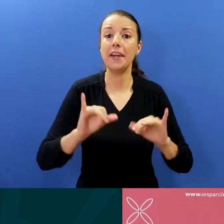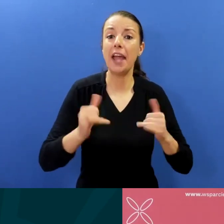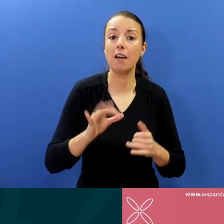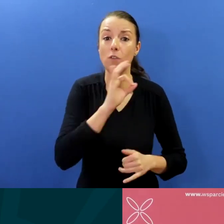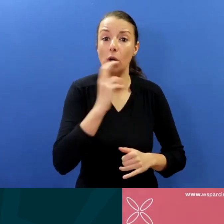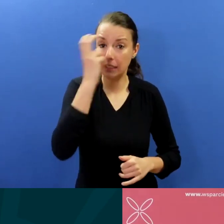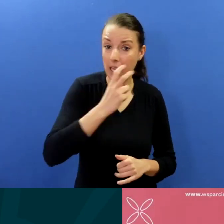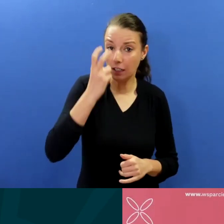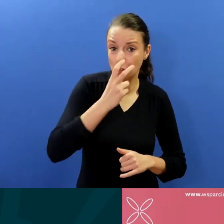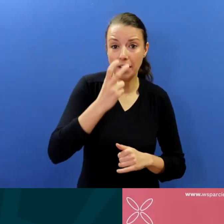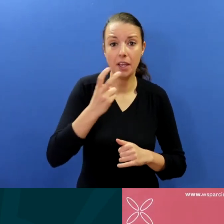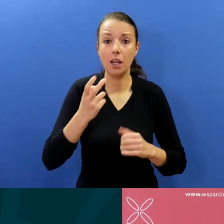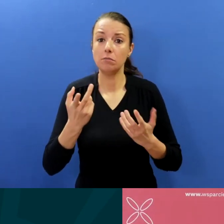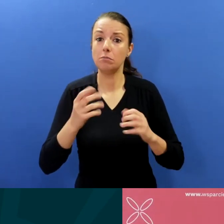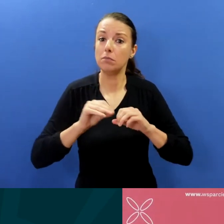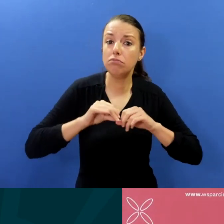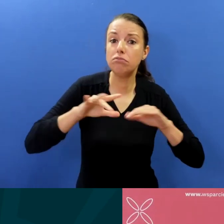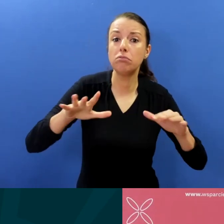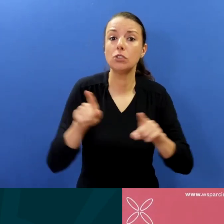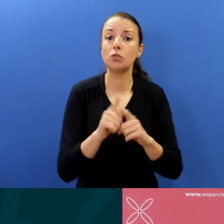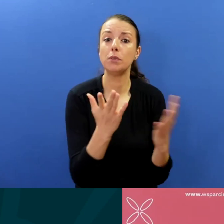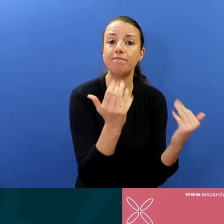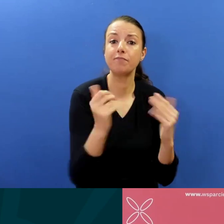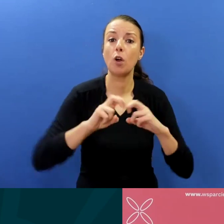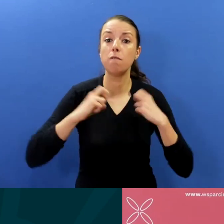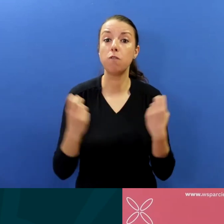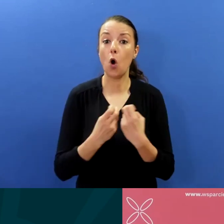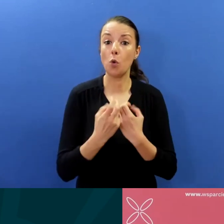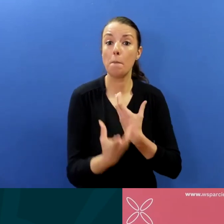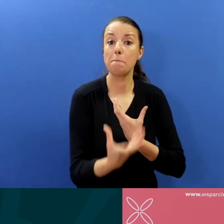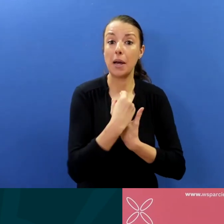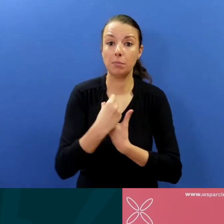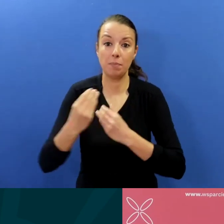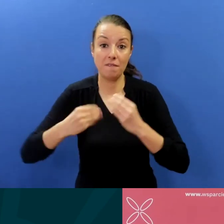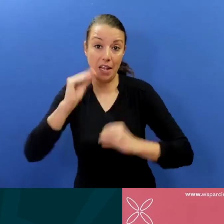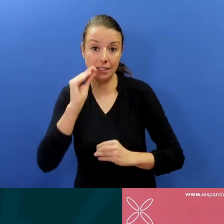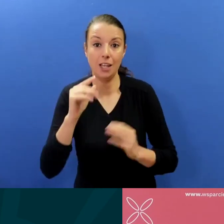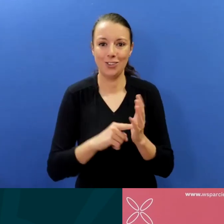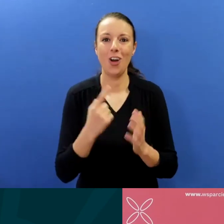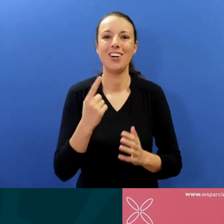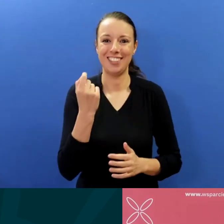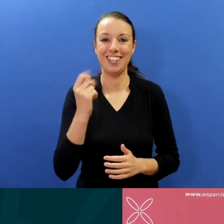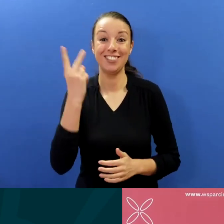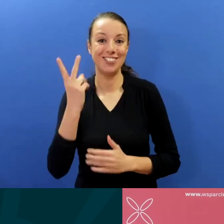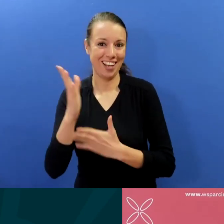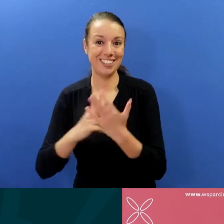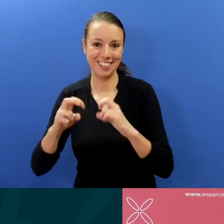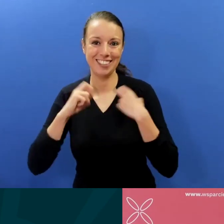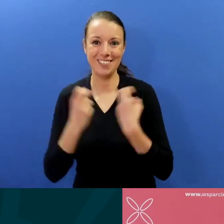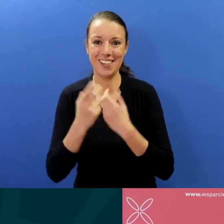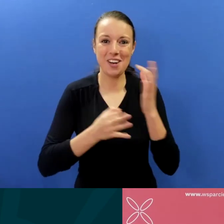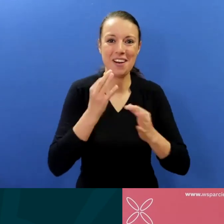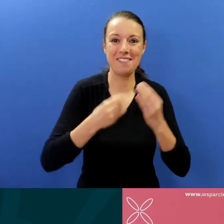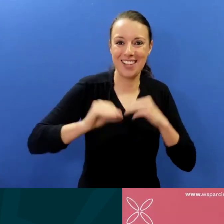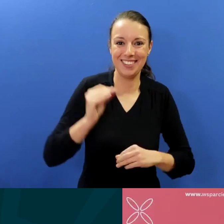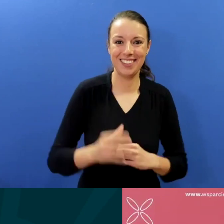How do we increase their interest and turnover in different forums, participative forums? We're going to discuss it in the next